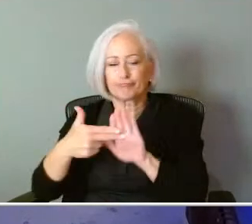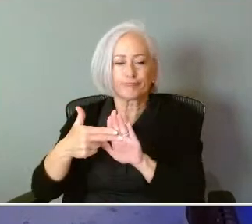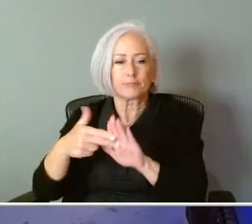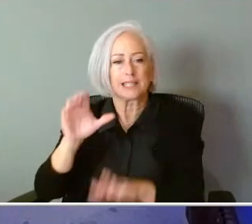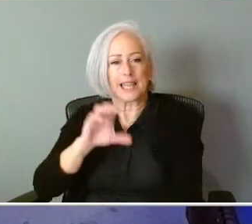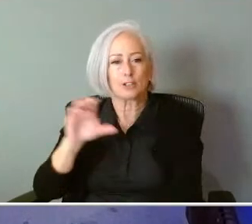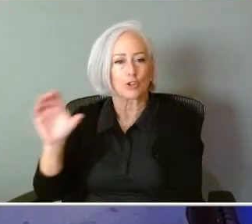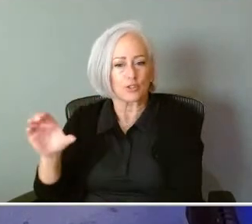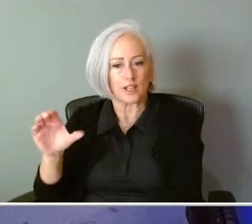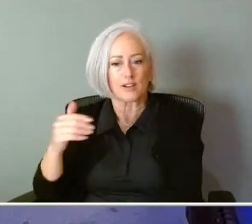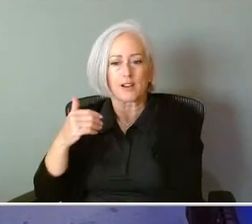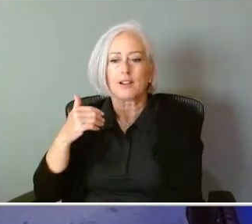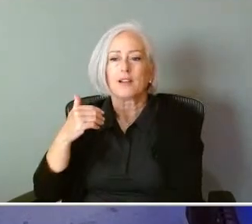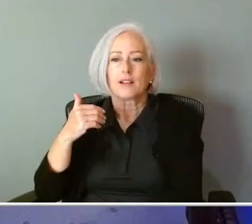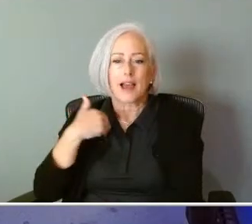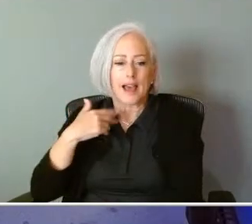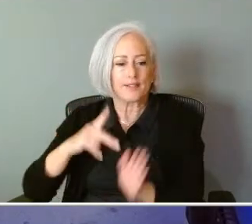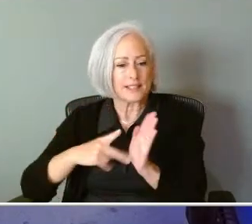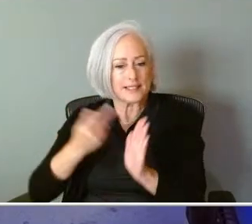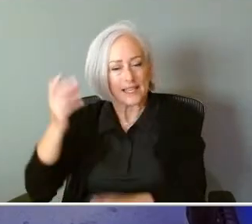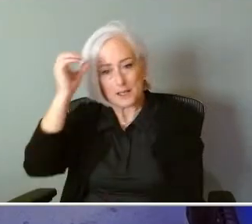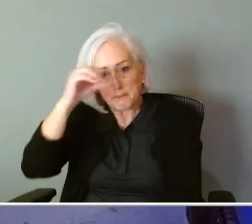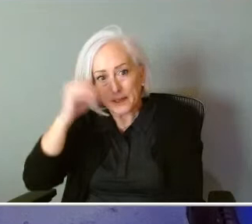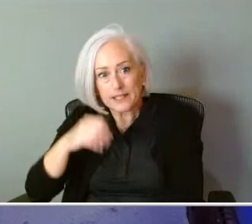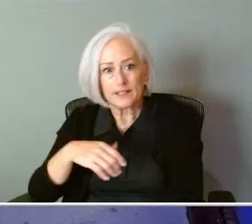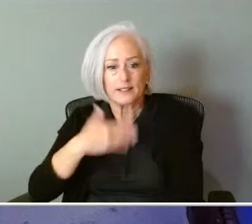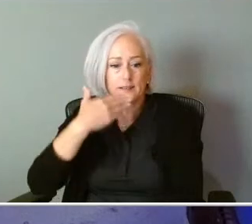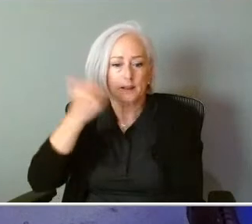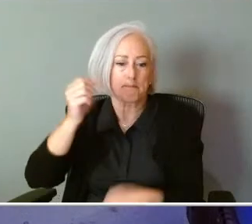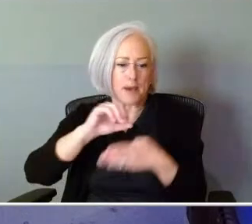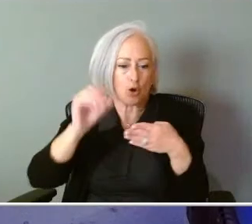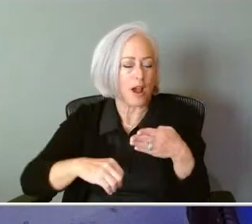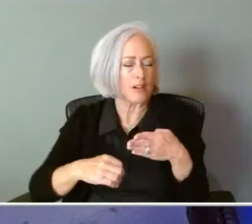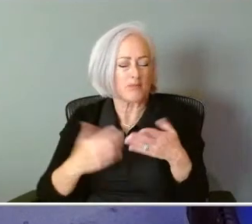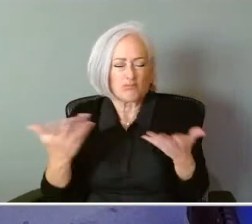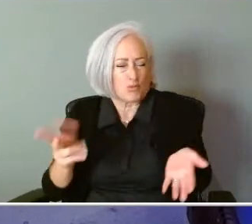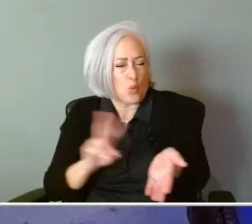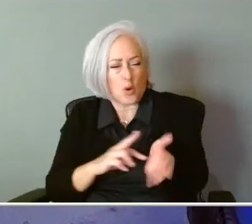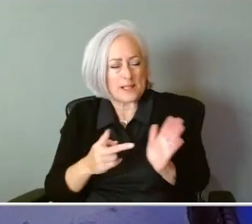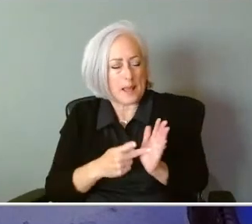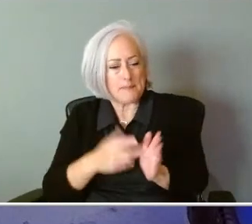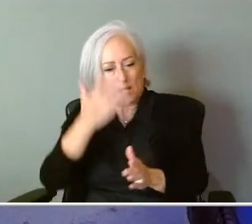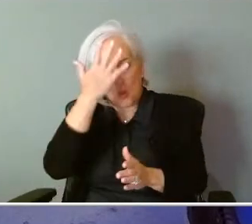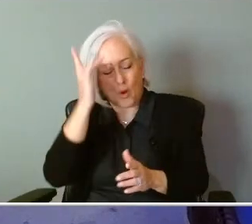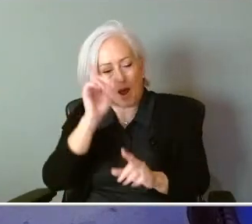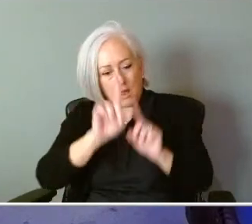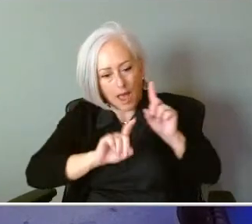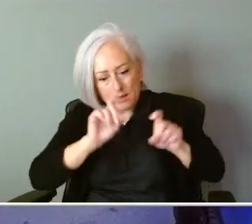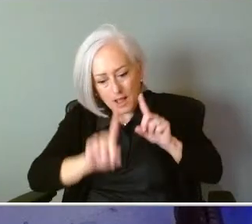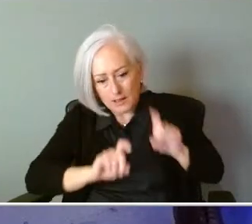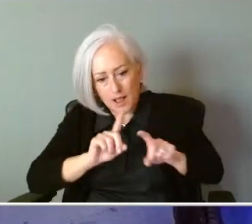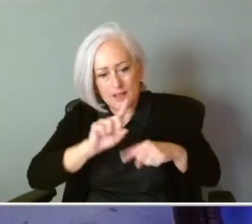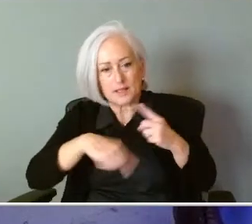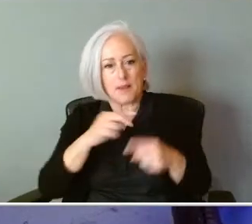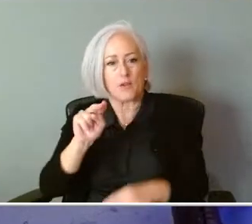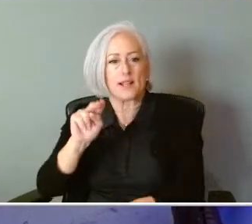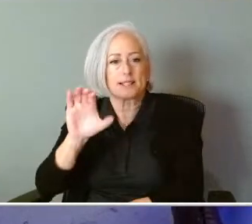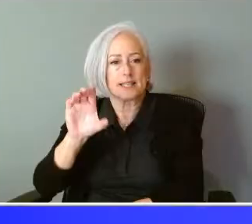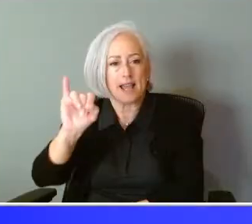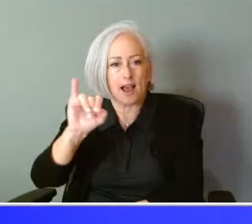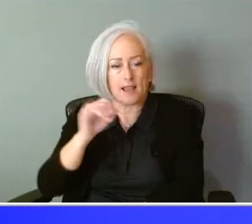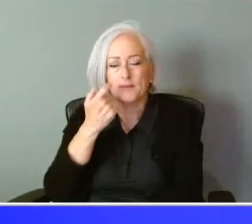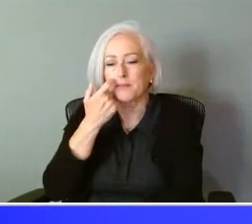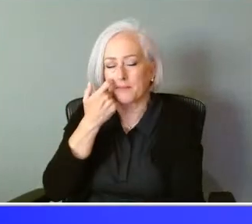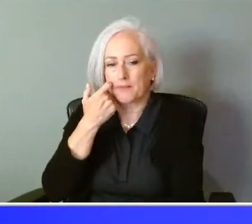second opinions. Tell people a little bit more about what that means and why they need to ask those questions about NCI. Sure. So